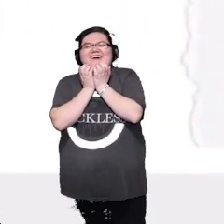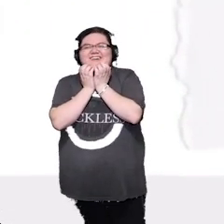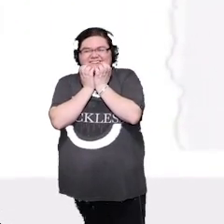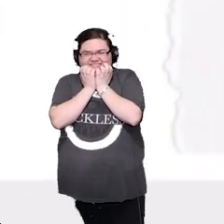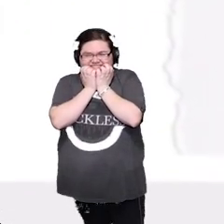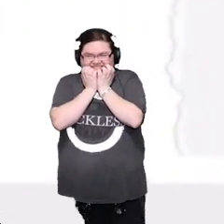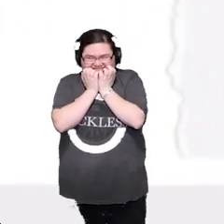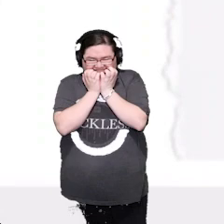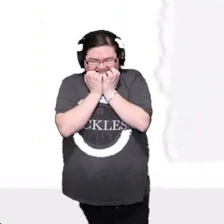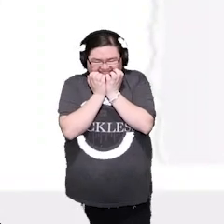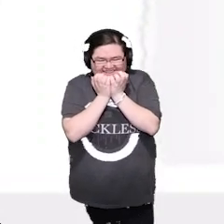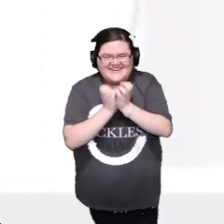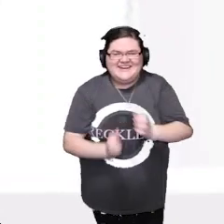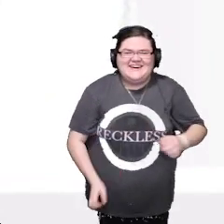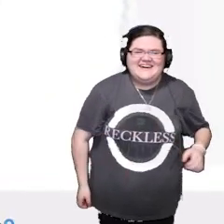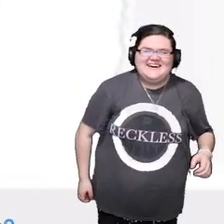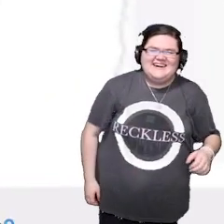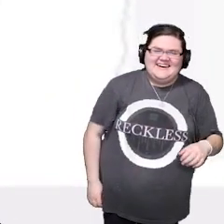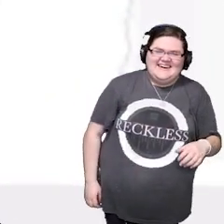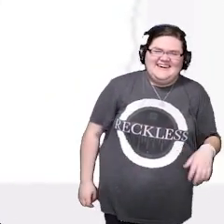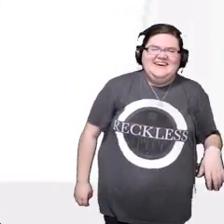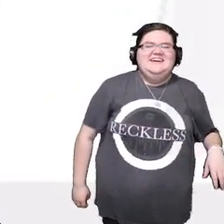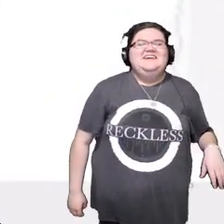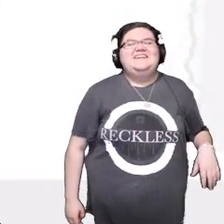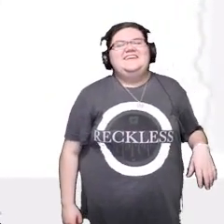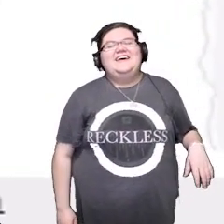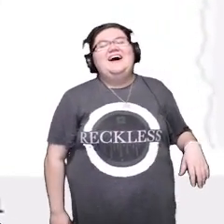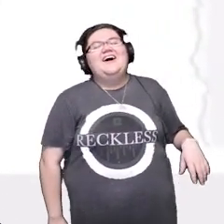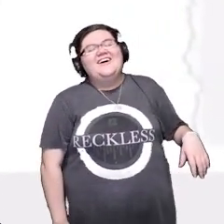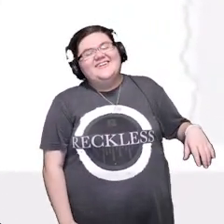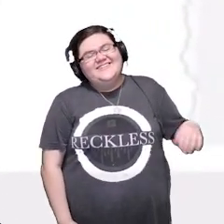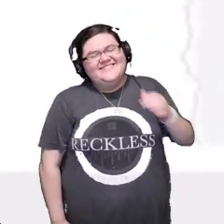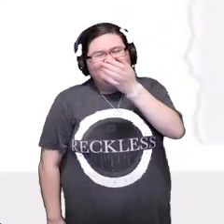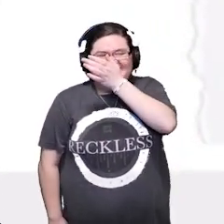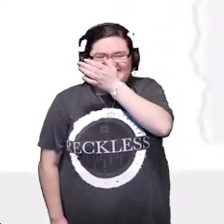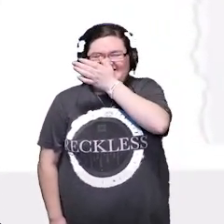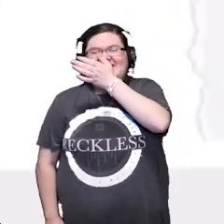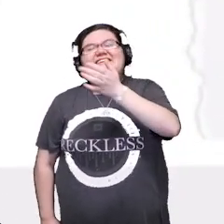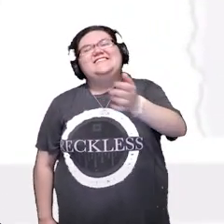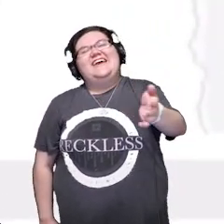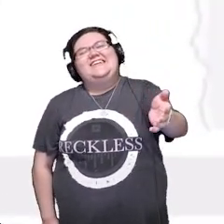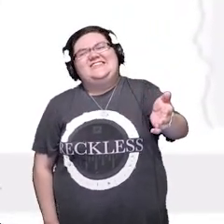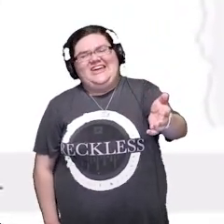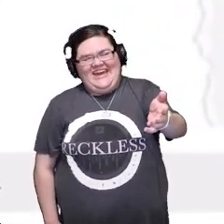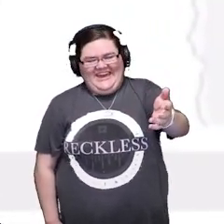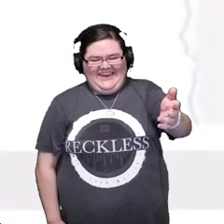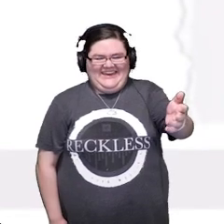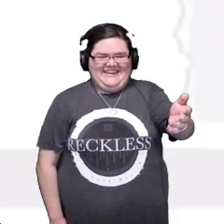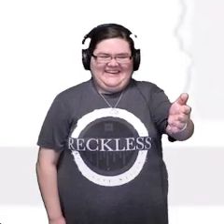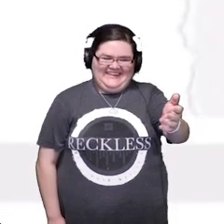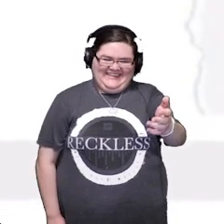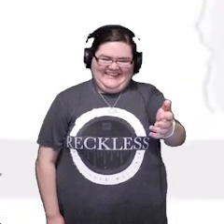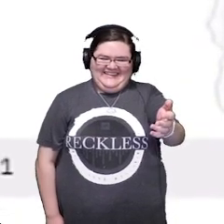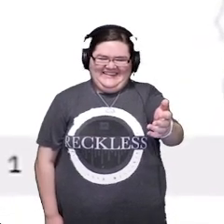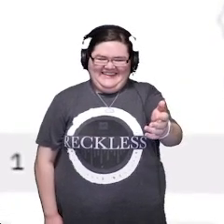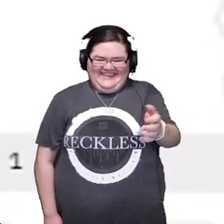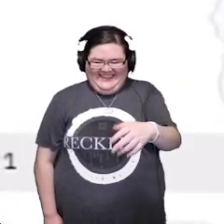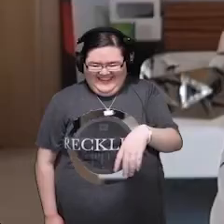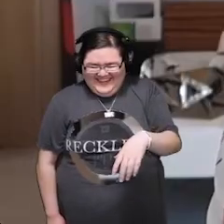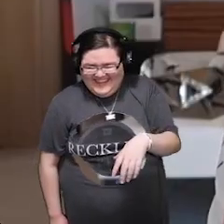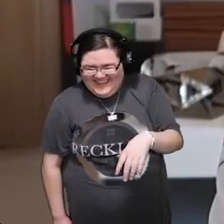No. Look at his forehead. No. Massive video. Hey, yo, guys, what the